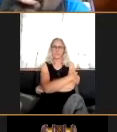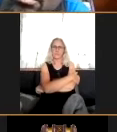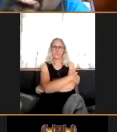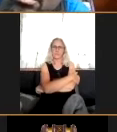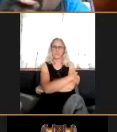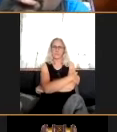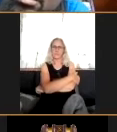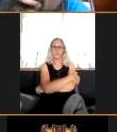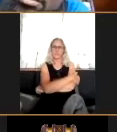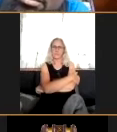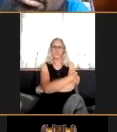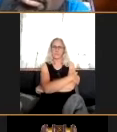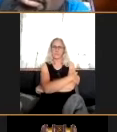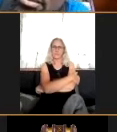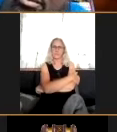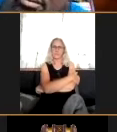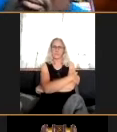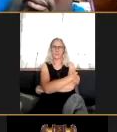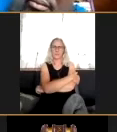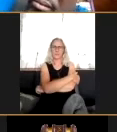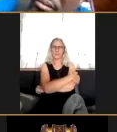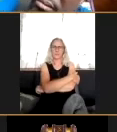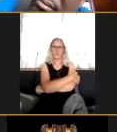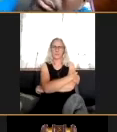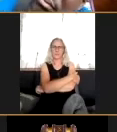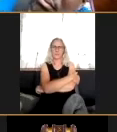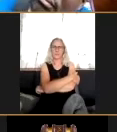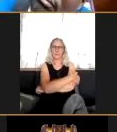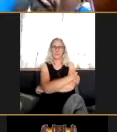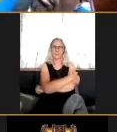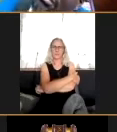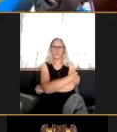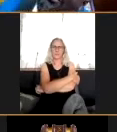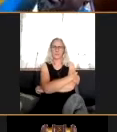How does dominion look like to me personally?